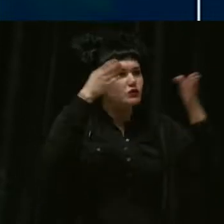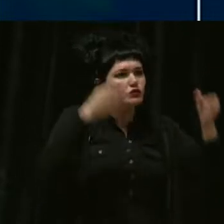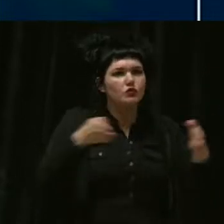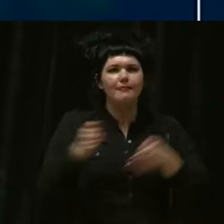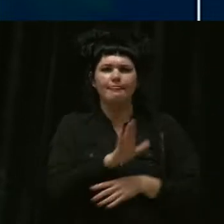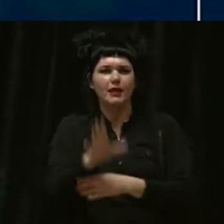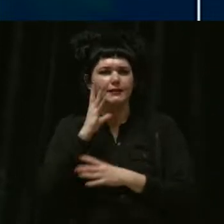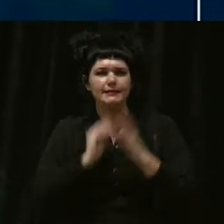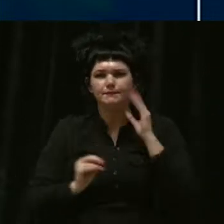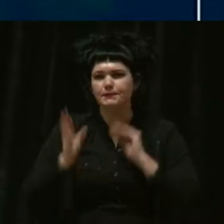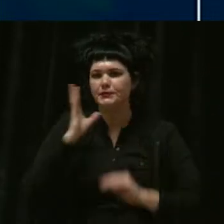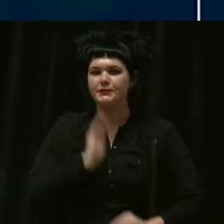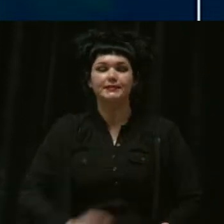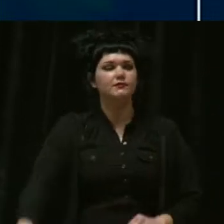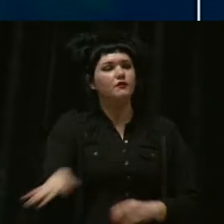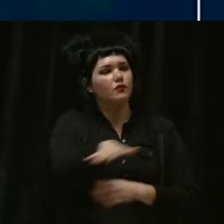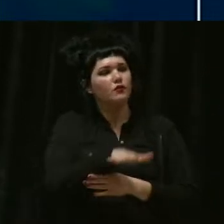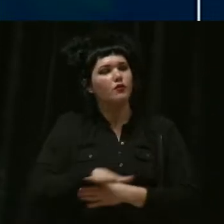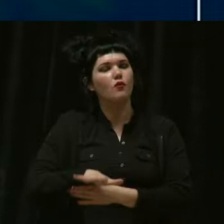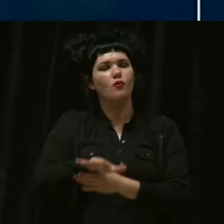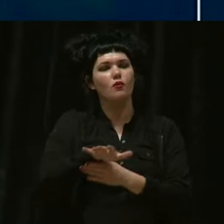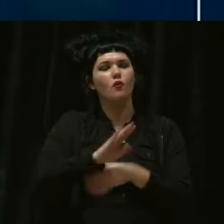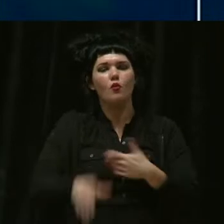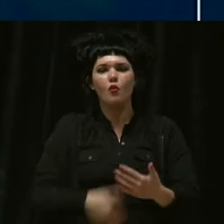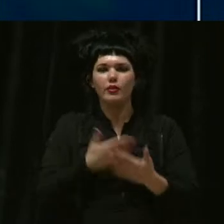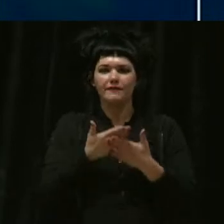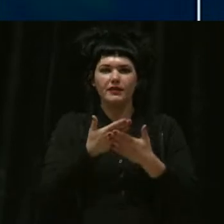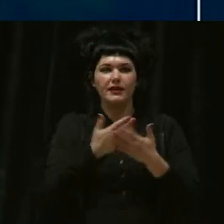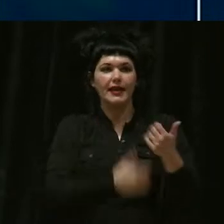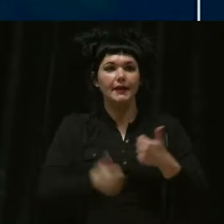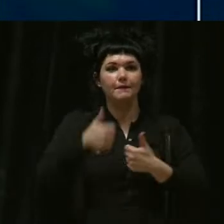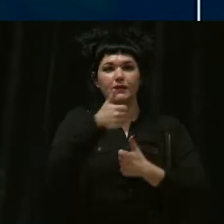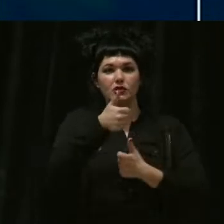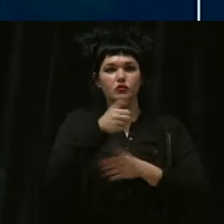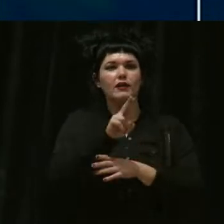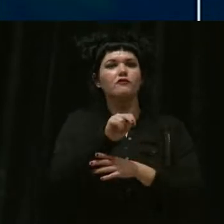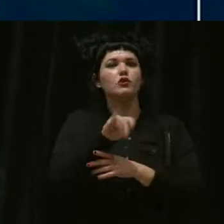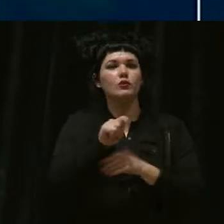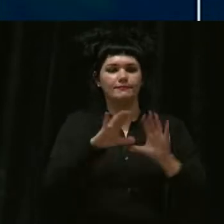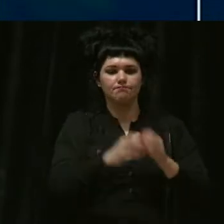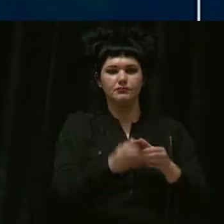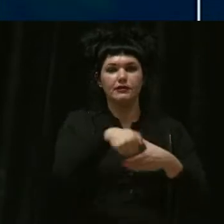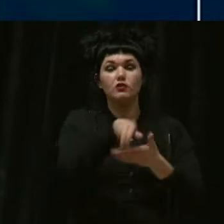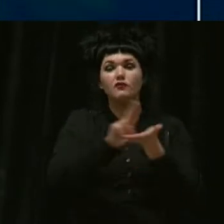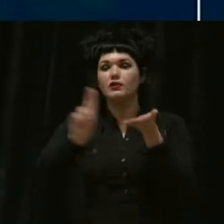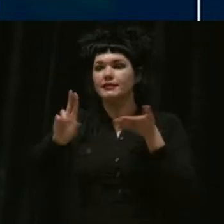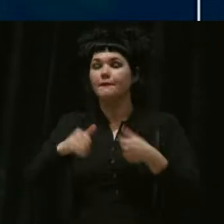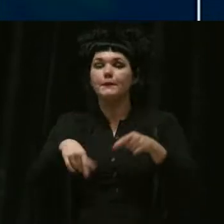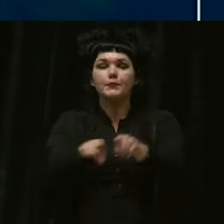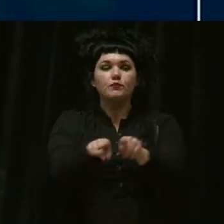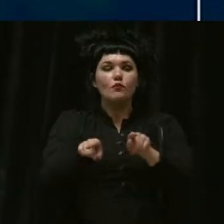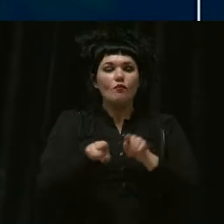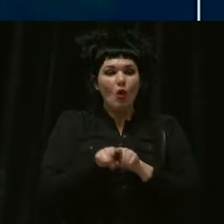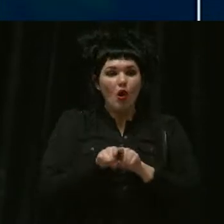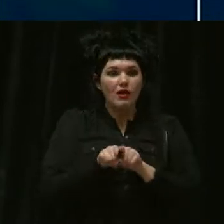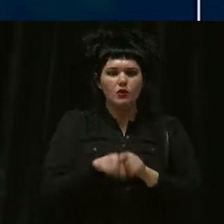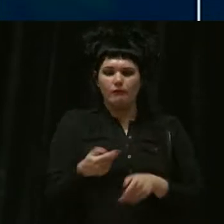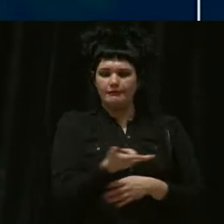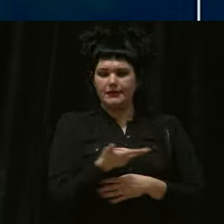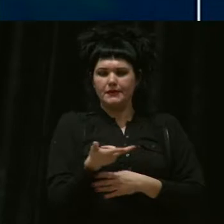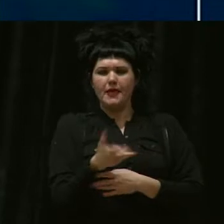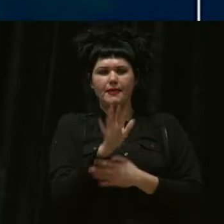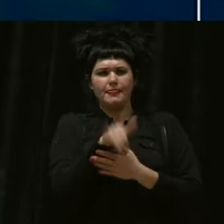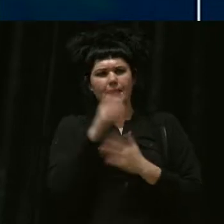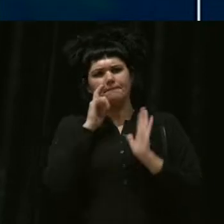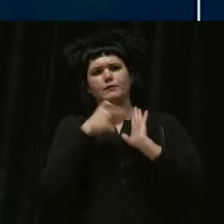experiences, across all of the administrative units of the university. They also noted